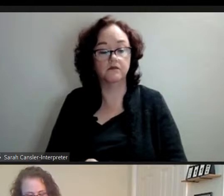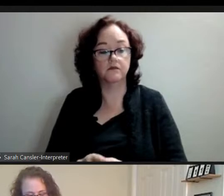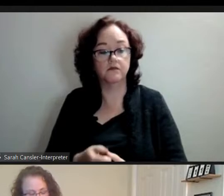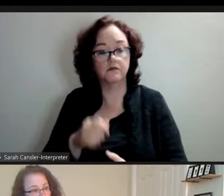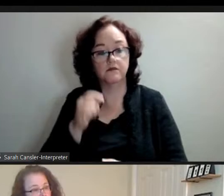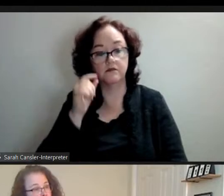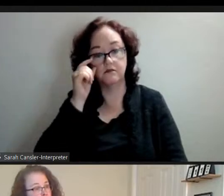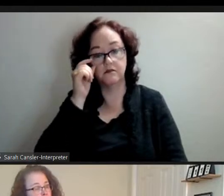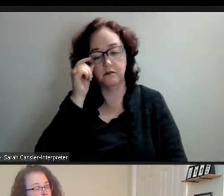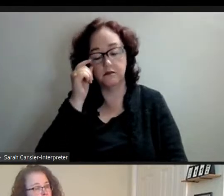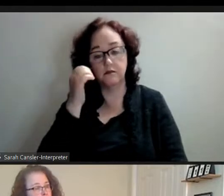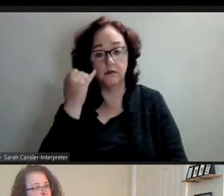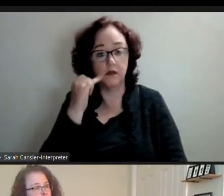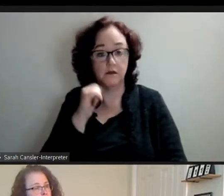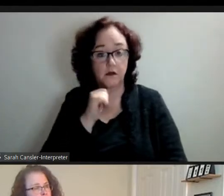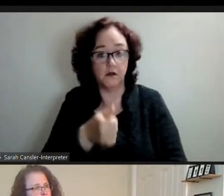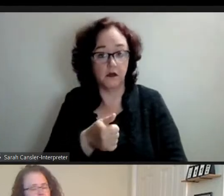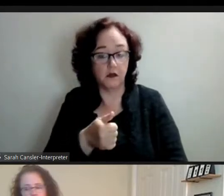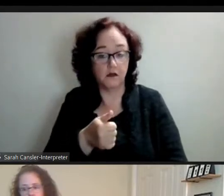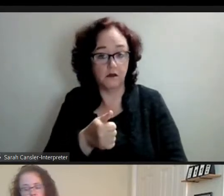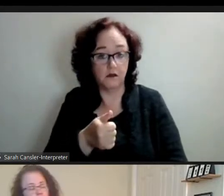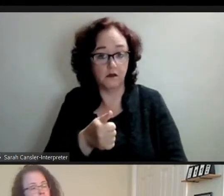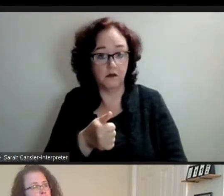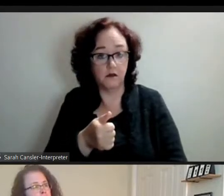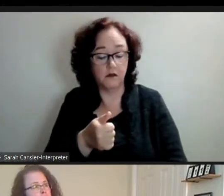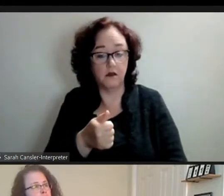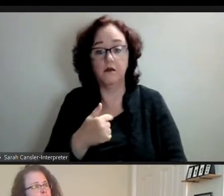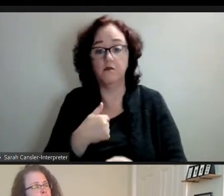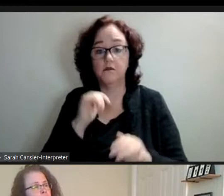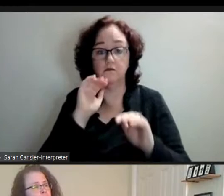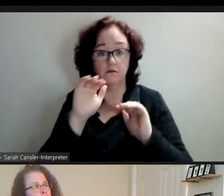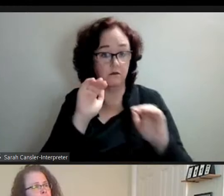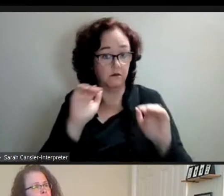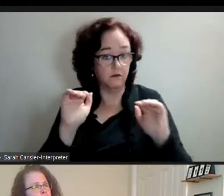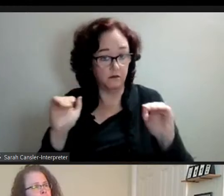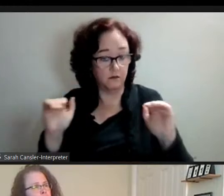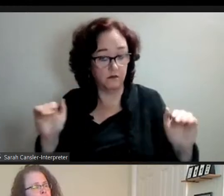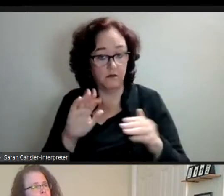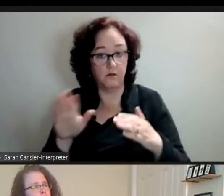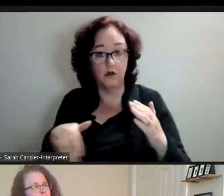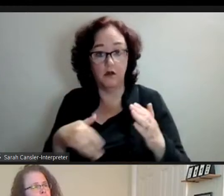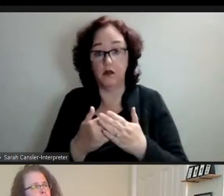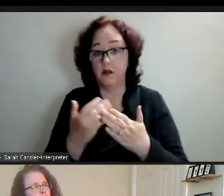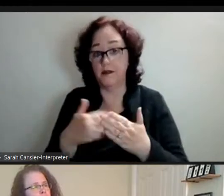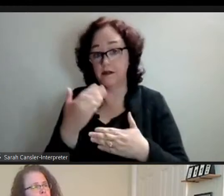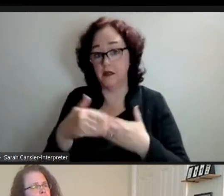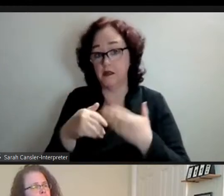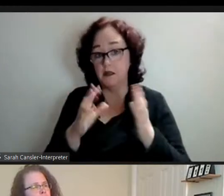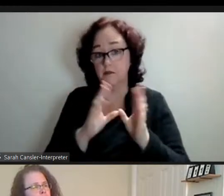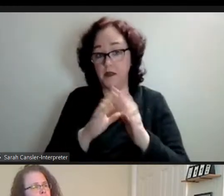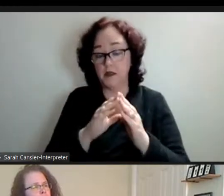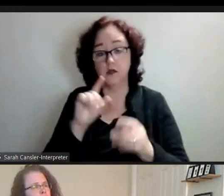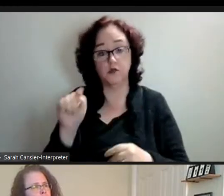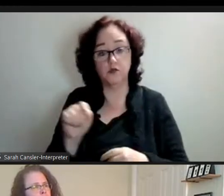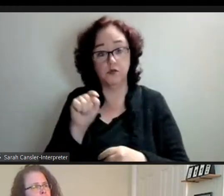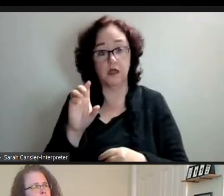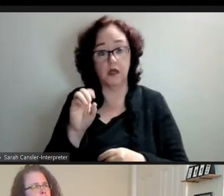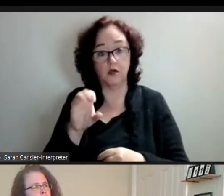If not, I will remind all of you guys that our next meeting will be Tuesday, October 12th,